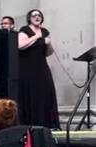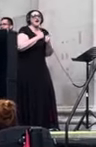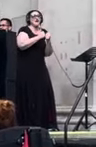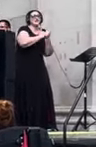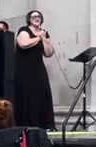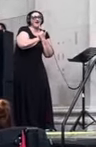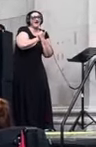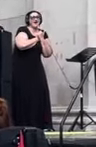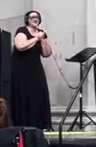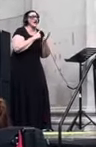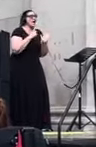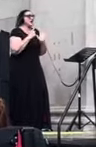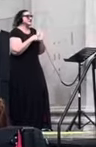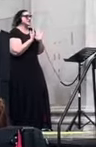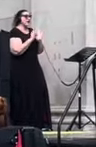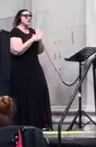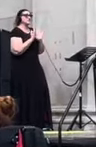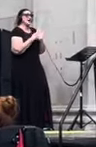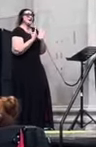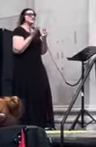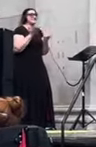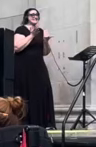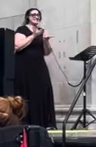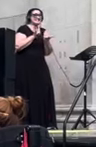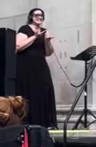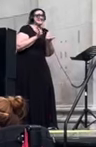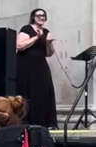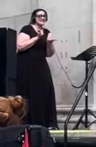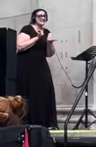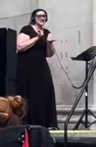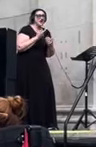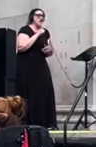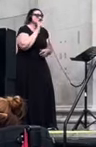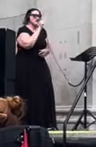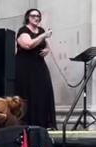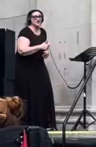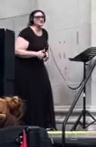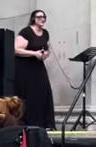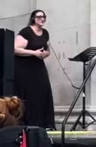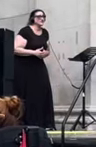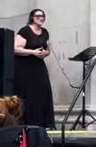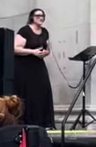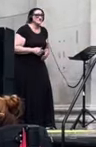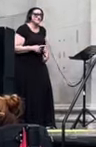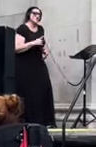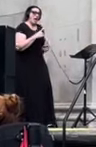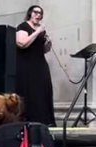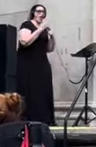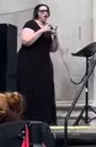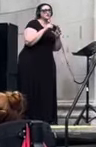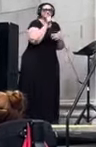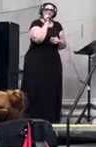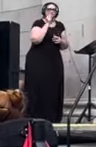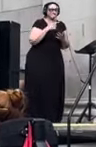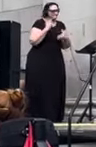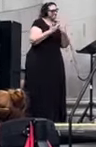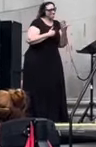Self-love, sometimes it's easy, sometimes it ain't. I work through the pain, yeah.